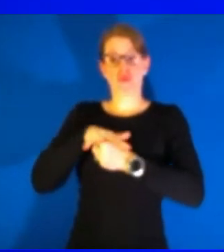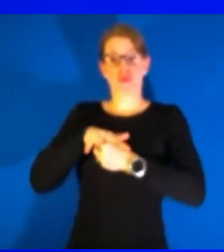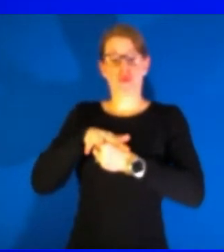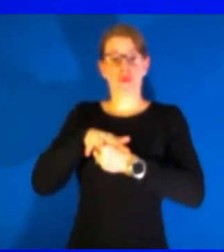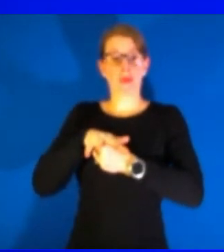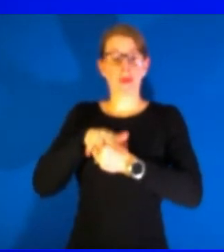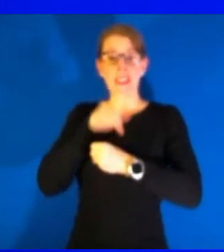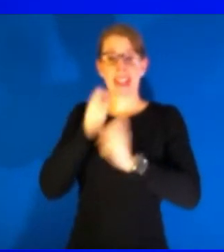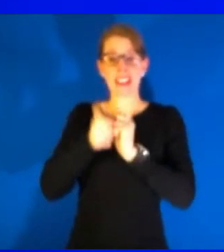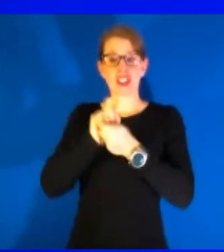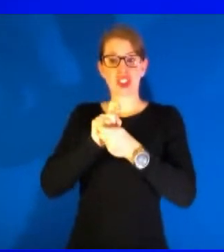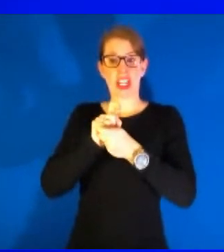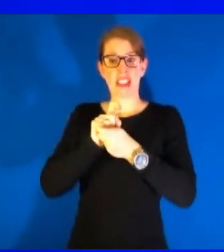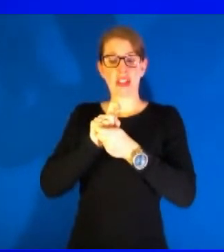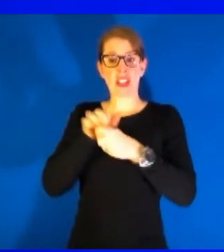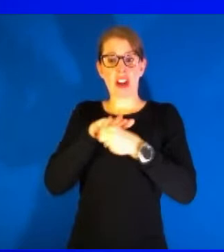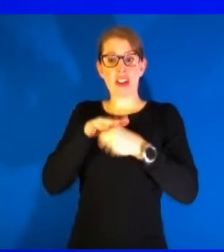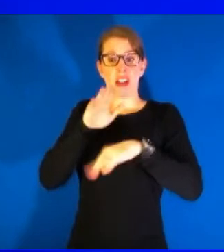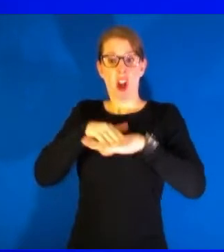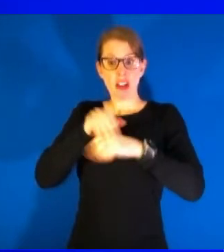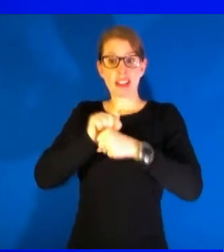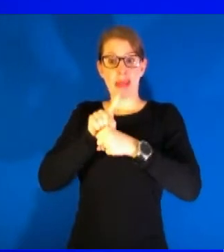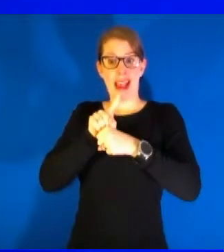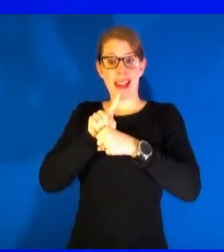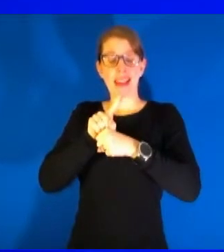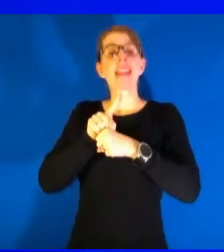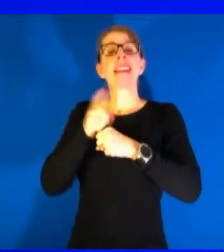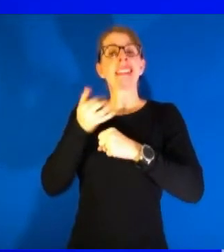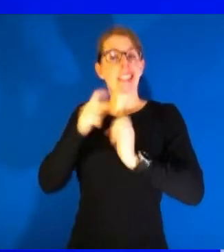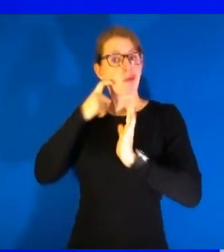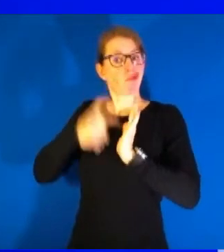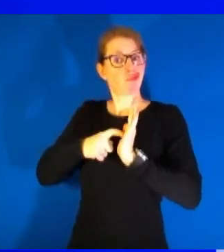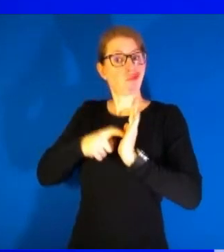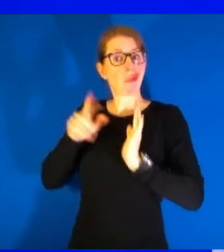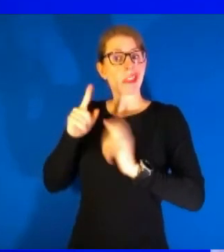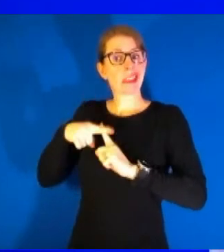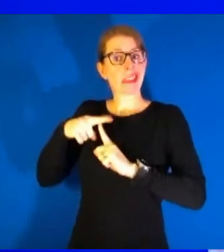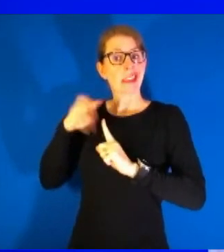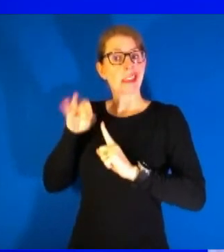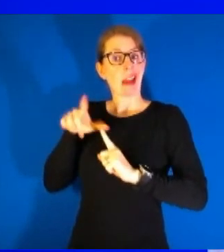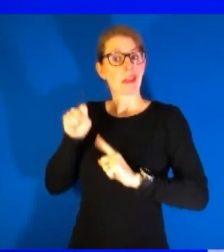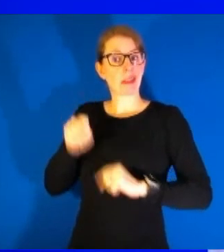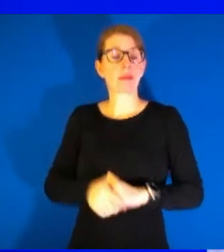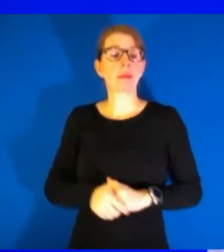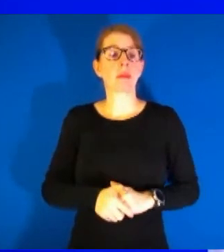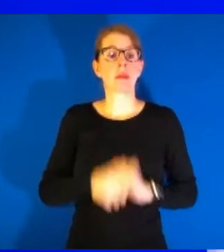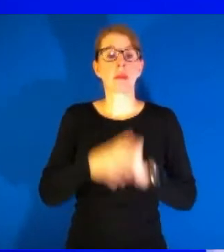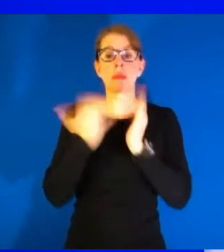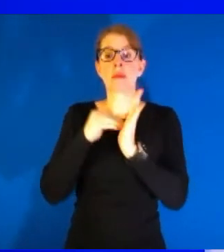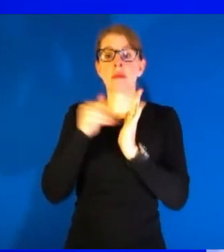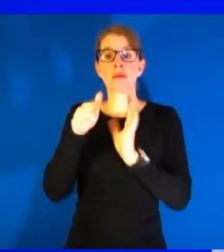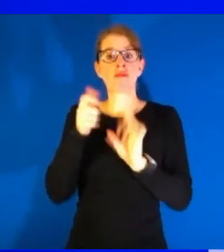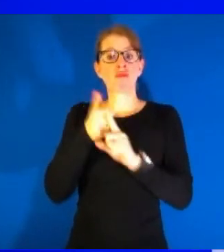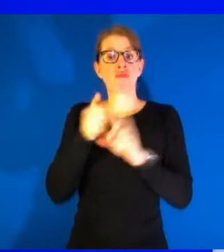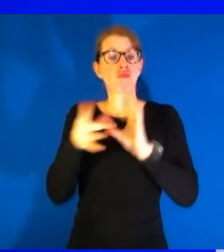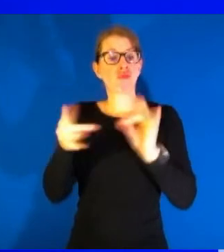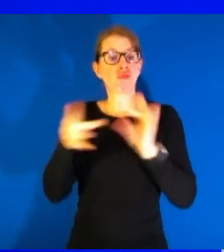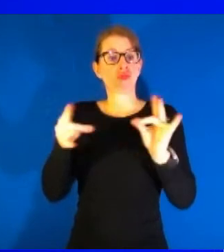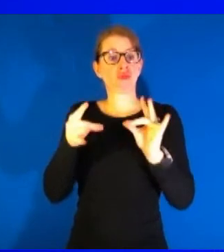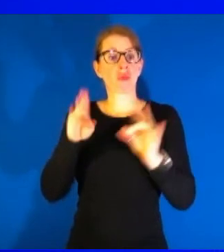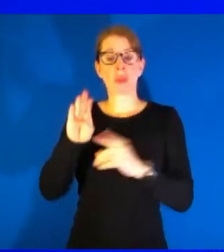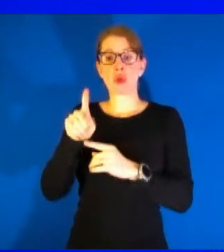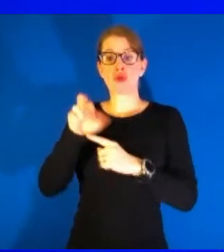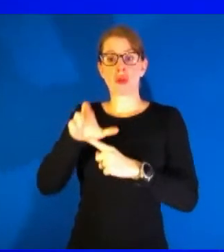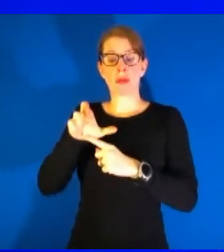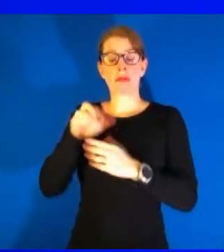areas on that spike, which are still recognized by our T cells. Again, just as you said, with the booster to help reduce your